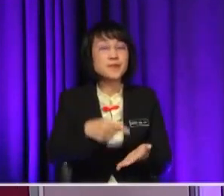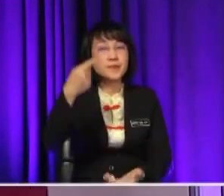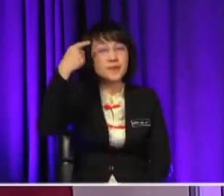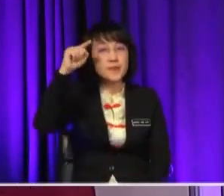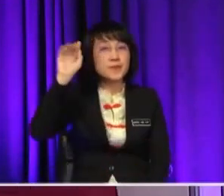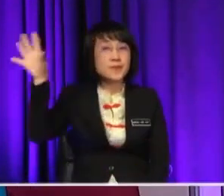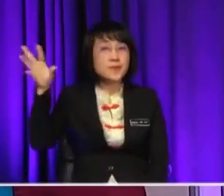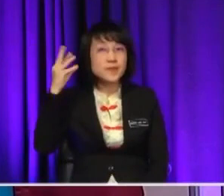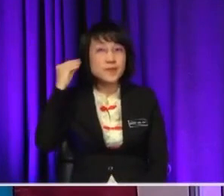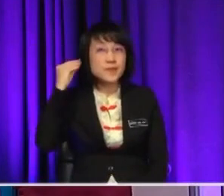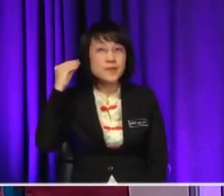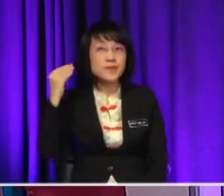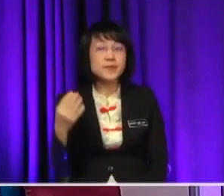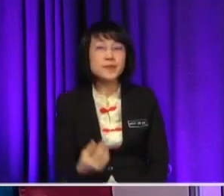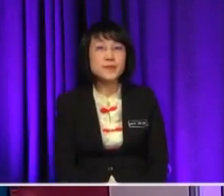sound.